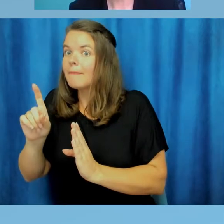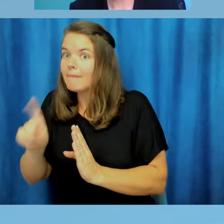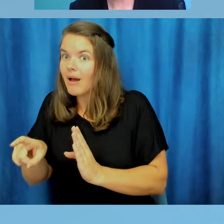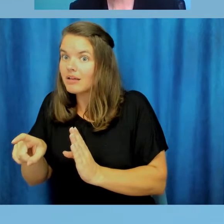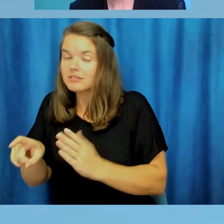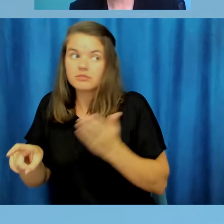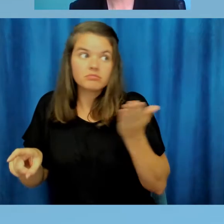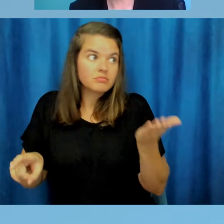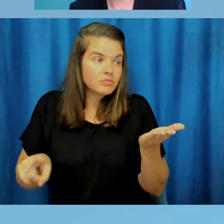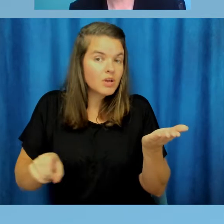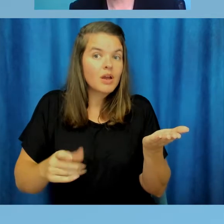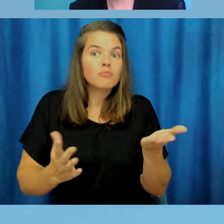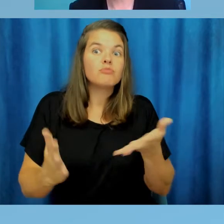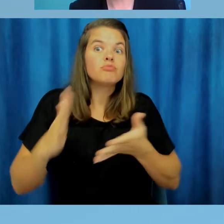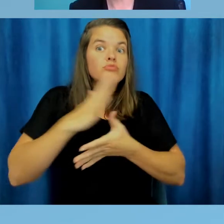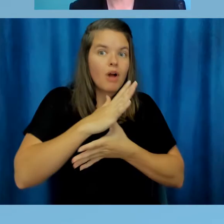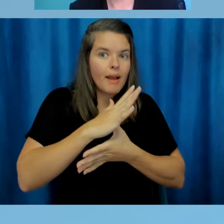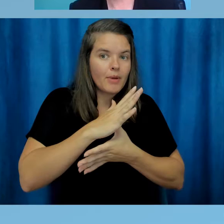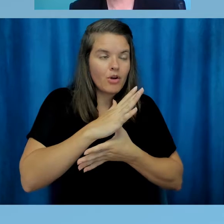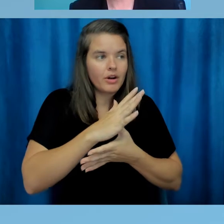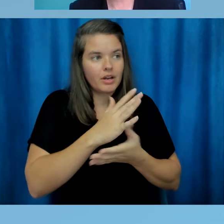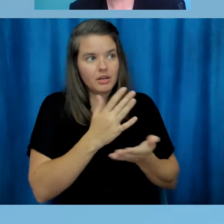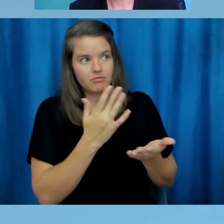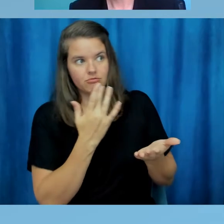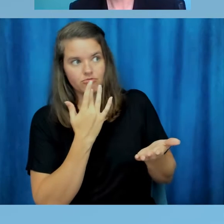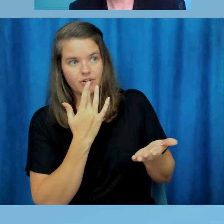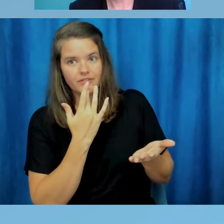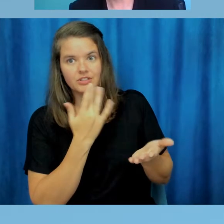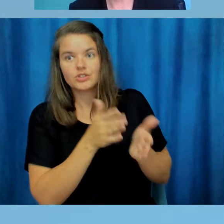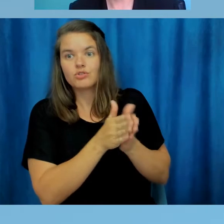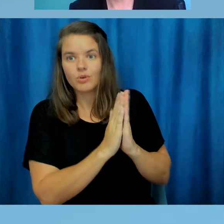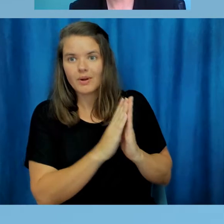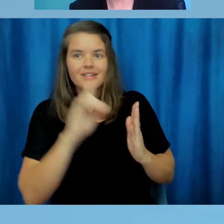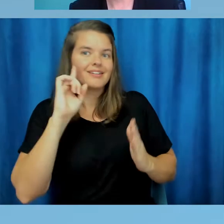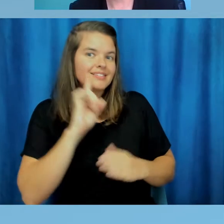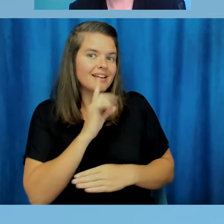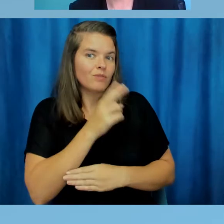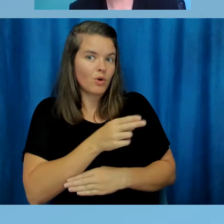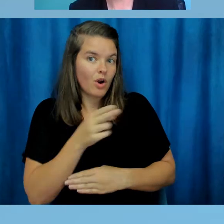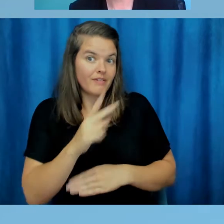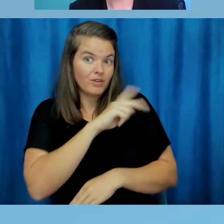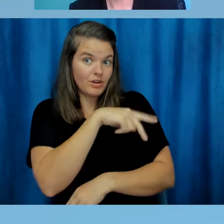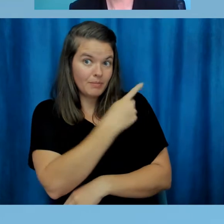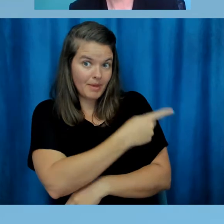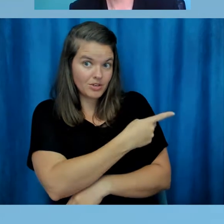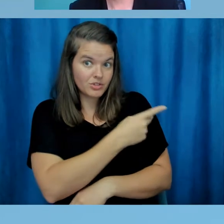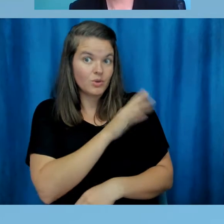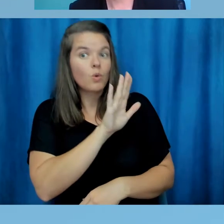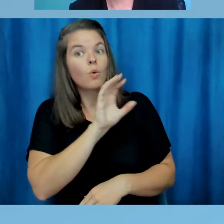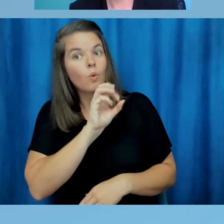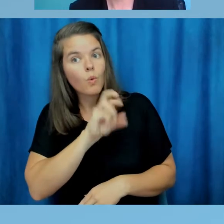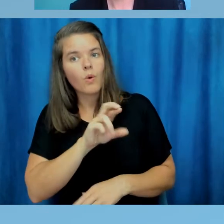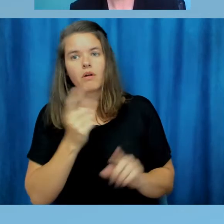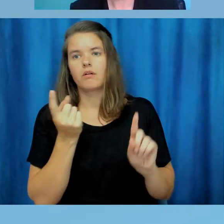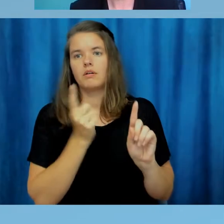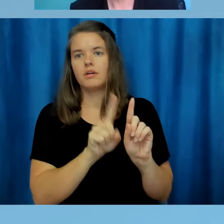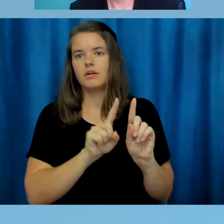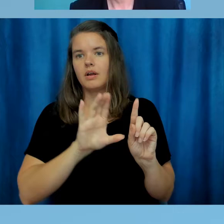give primary consideration to the request of the deaf or hard of hearing patient or